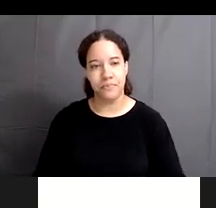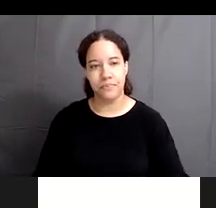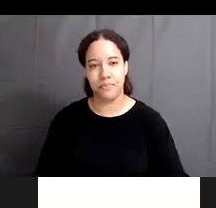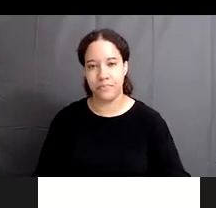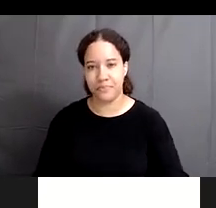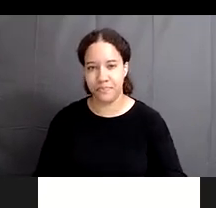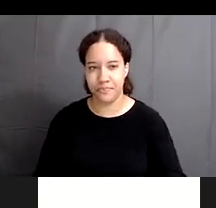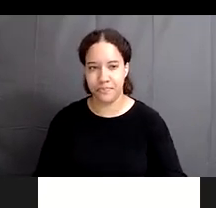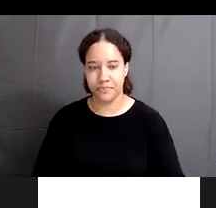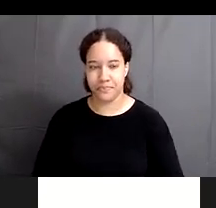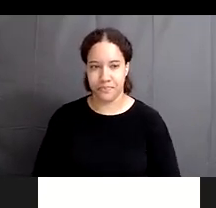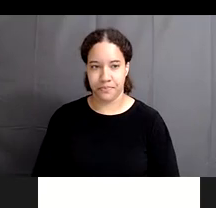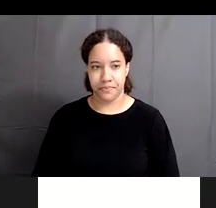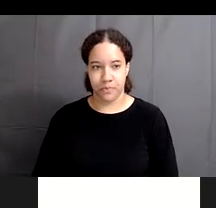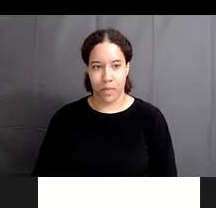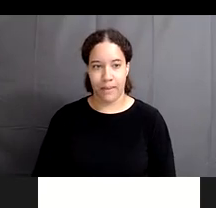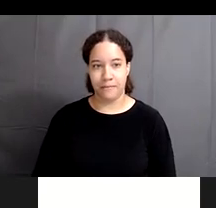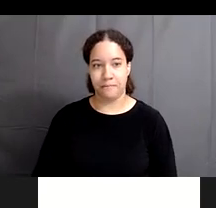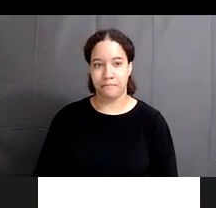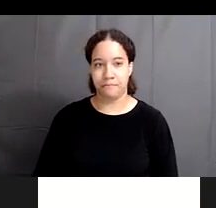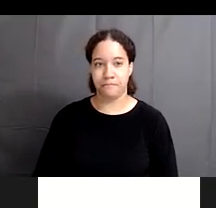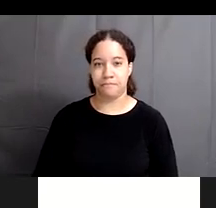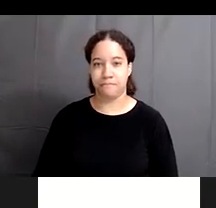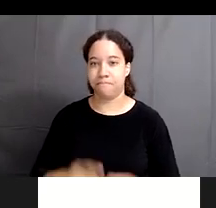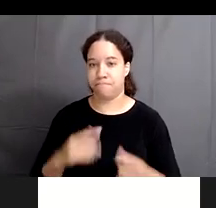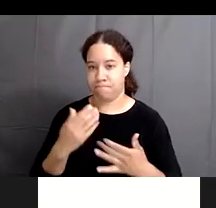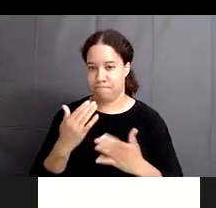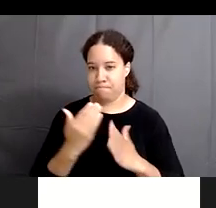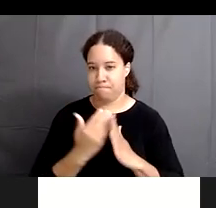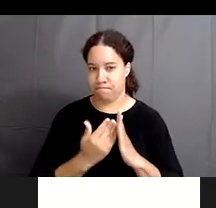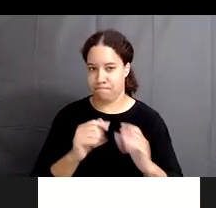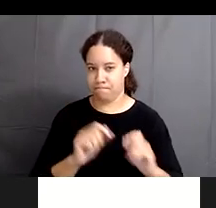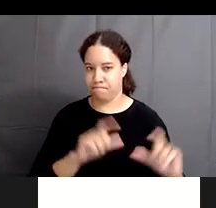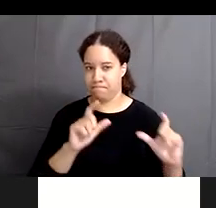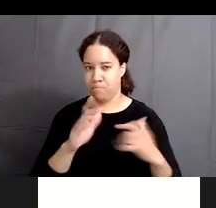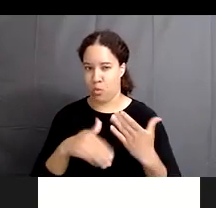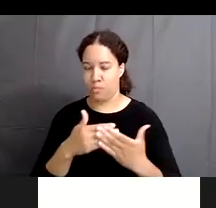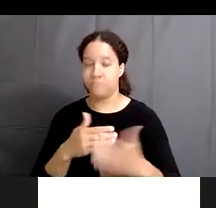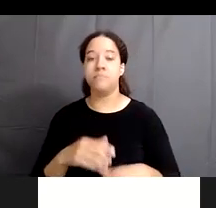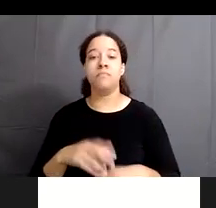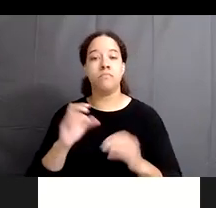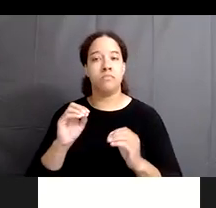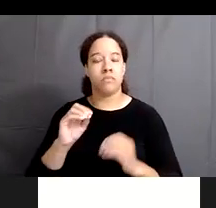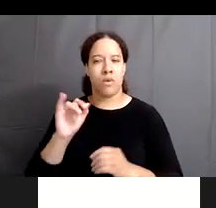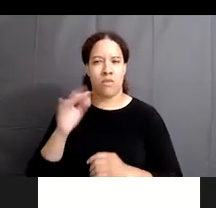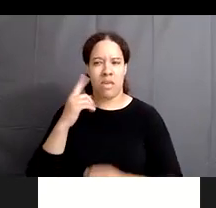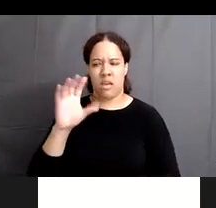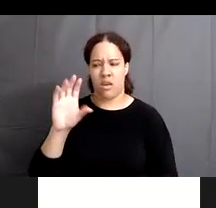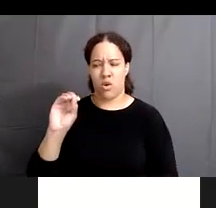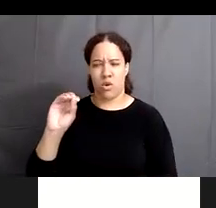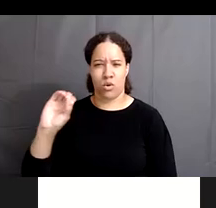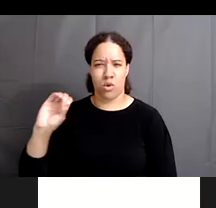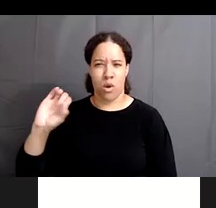All right, there's some animations on this one too. So when you're thinking about what is a cooperative, what is it that makes it